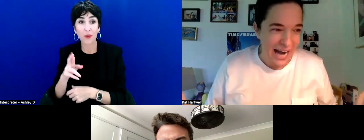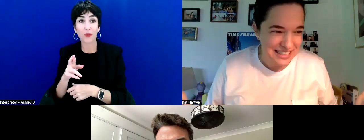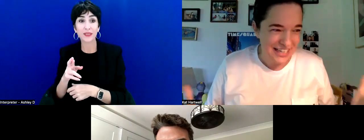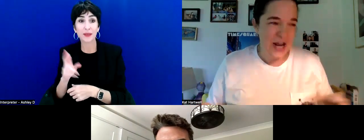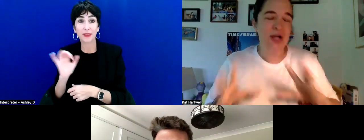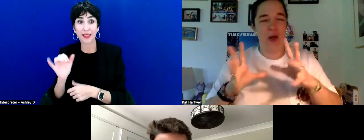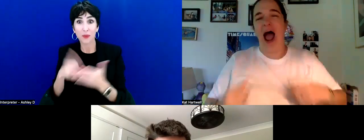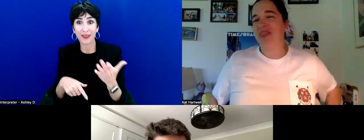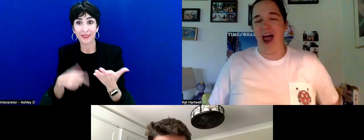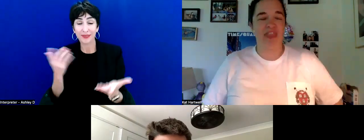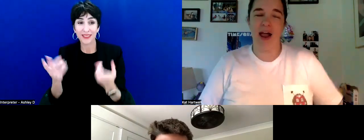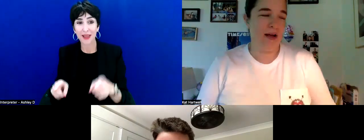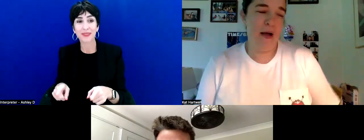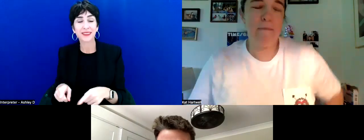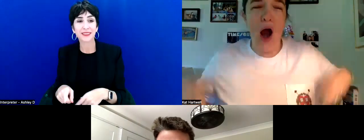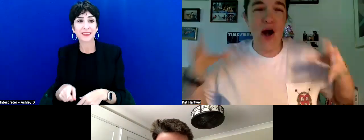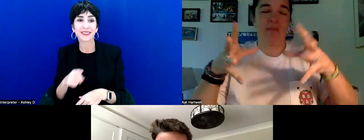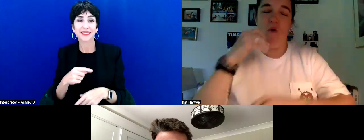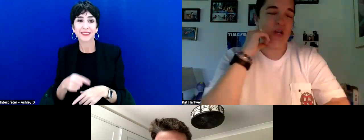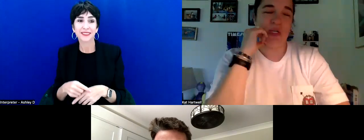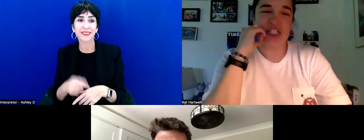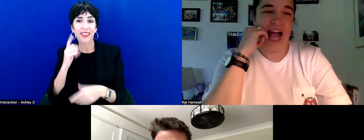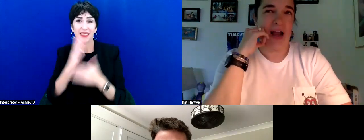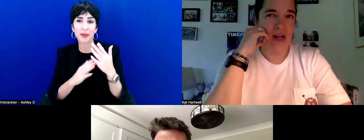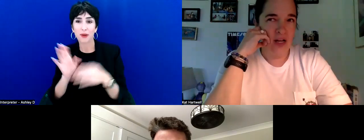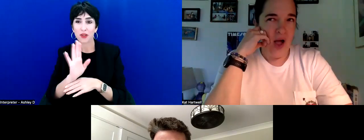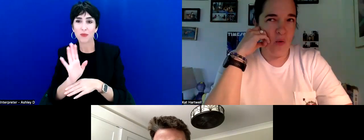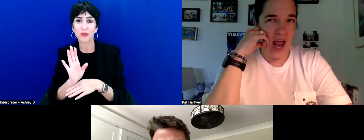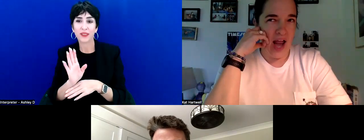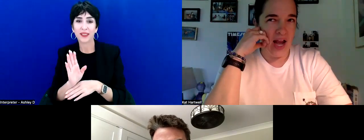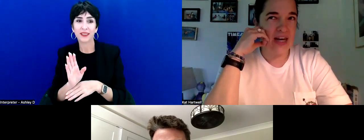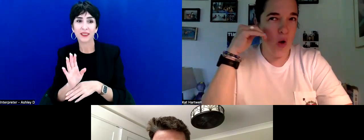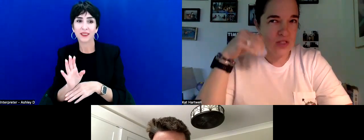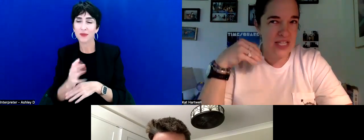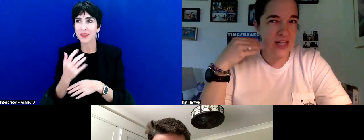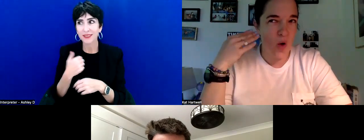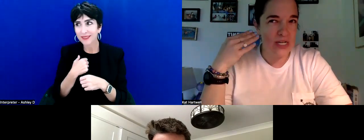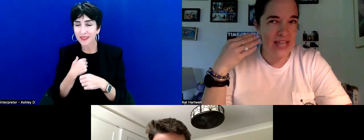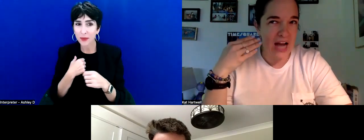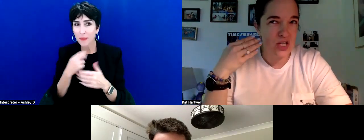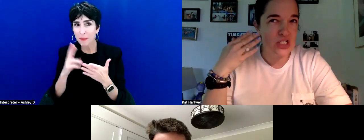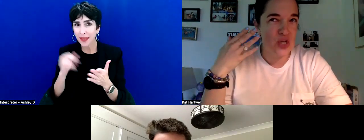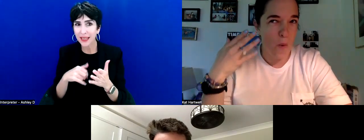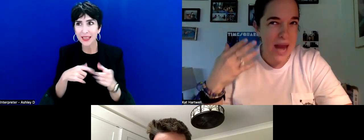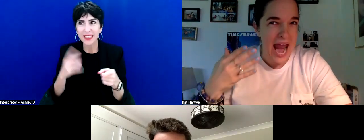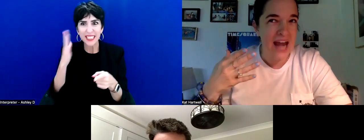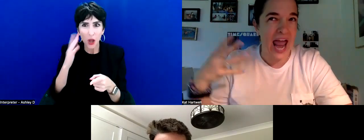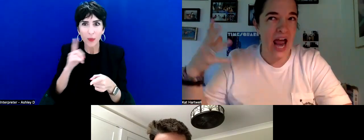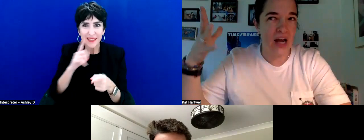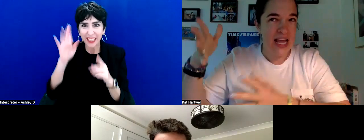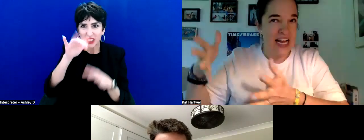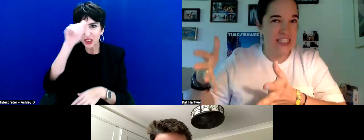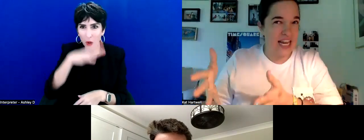like what? So I thought that part of the movie was just like, okay, he knows he's actually a